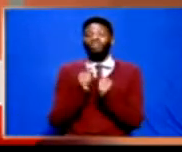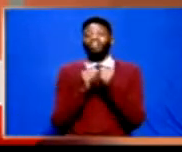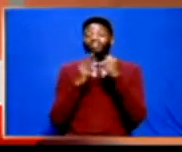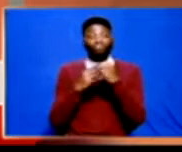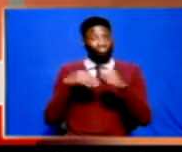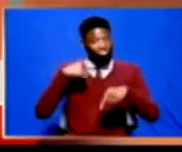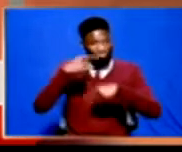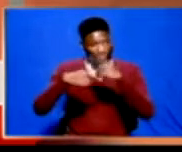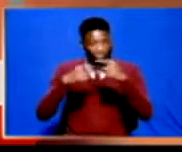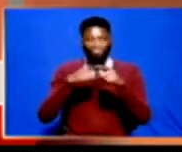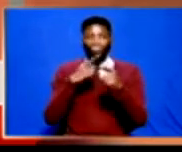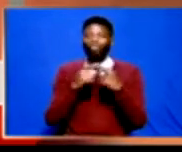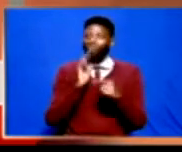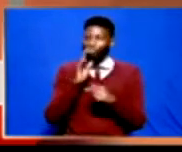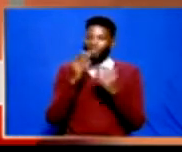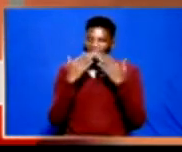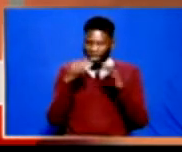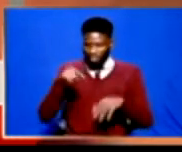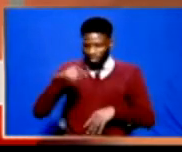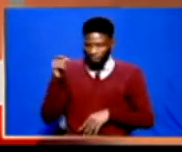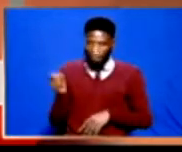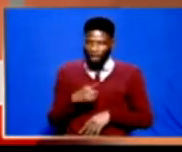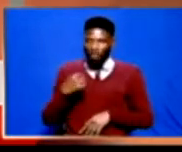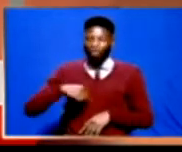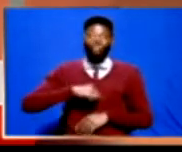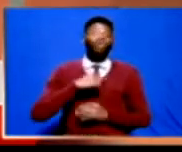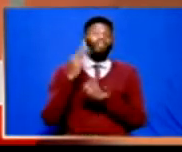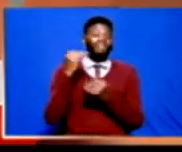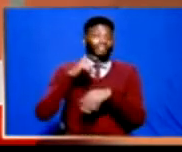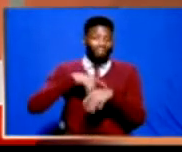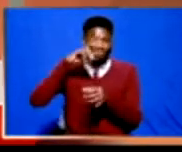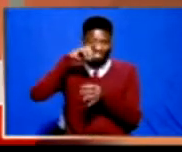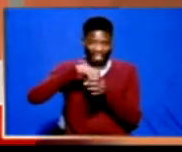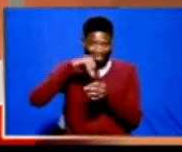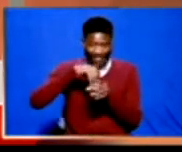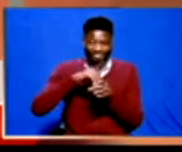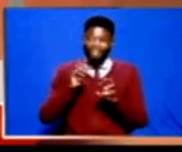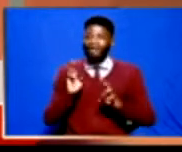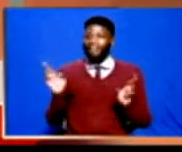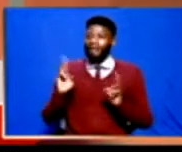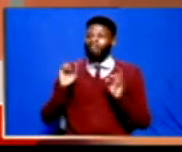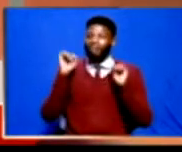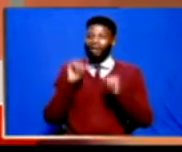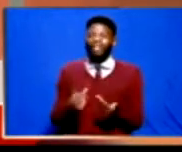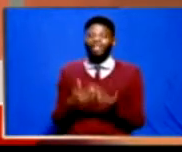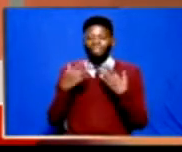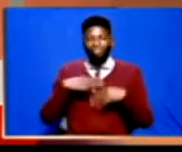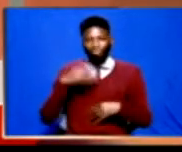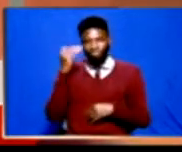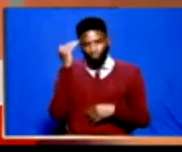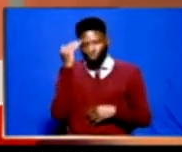to an end by end of this month. Yeah. And we expect that once that data is released, it will be able to enable people to know what